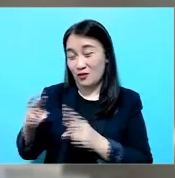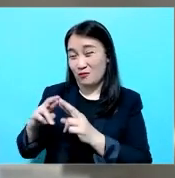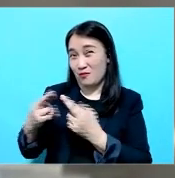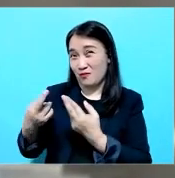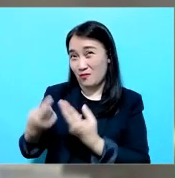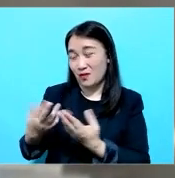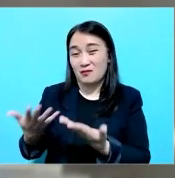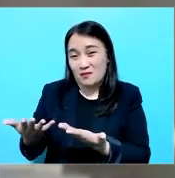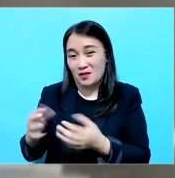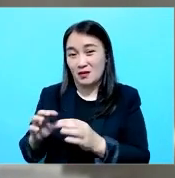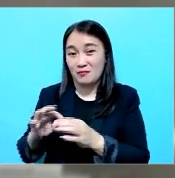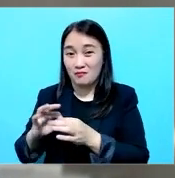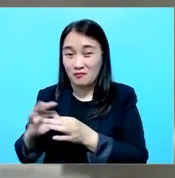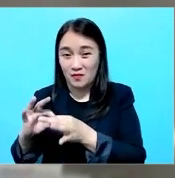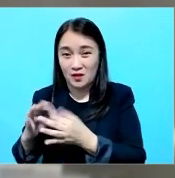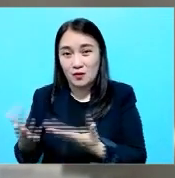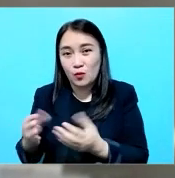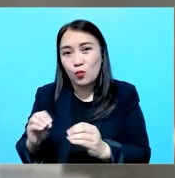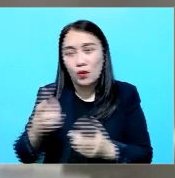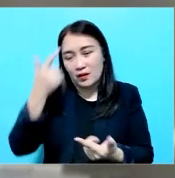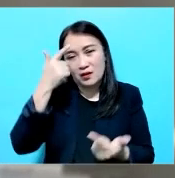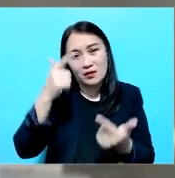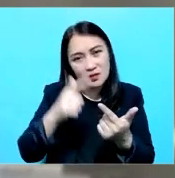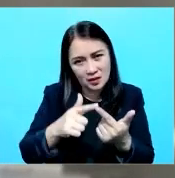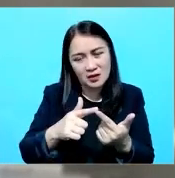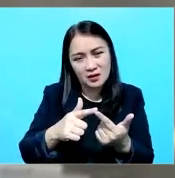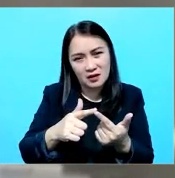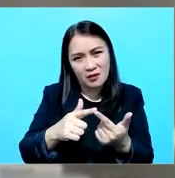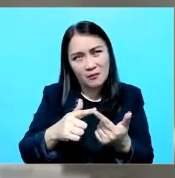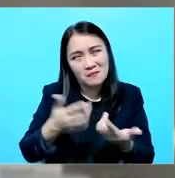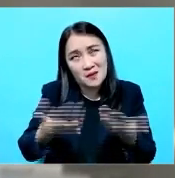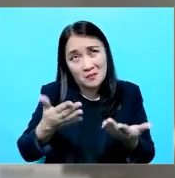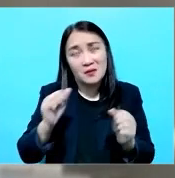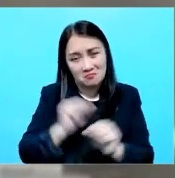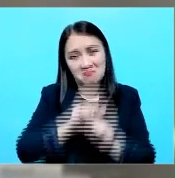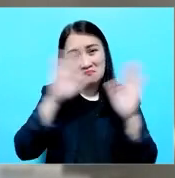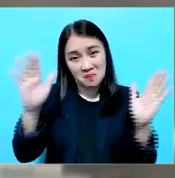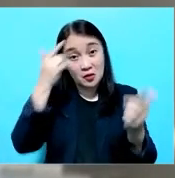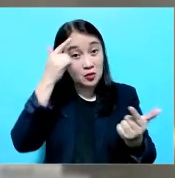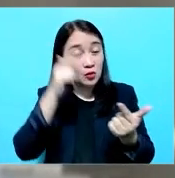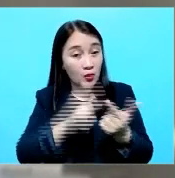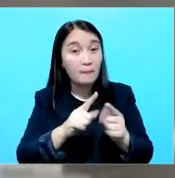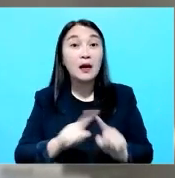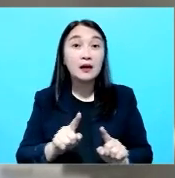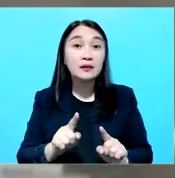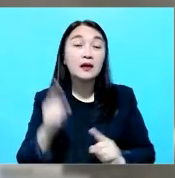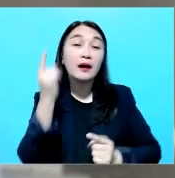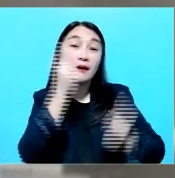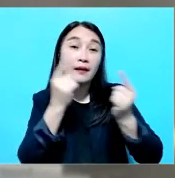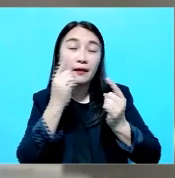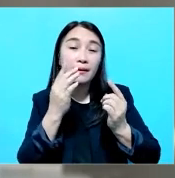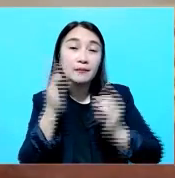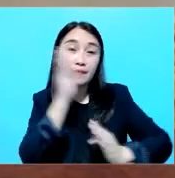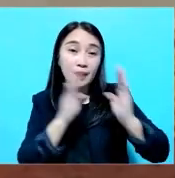intention, but no matter how clear our intention is, the problem is how it will be perceived by